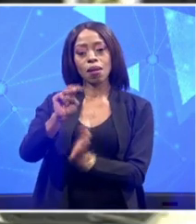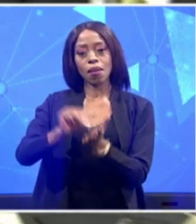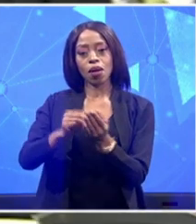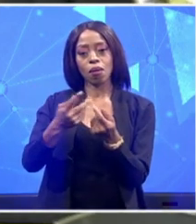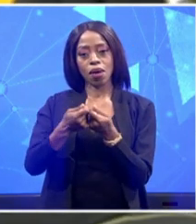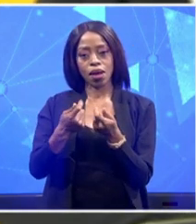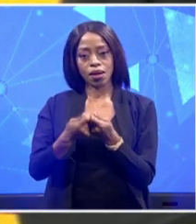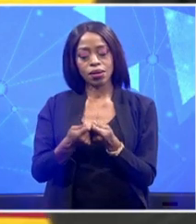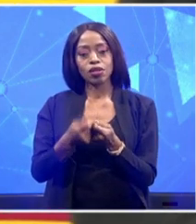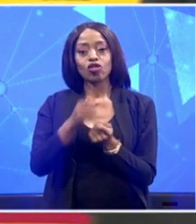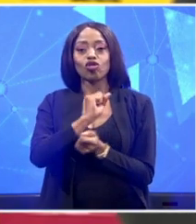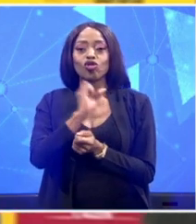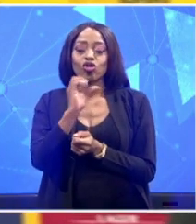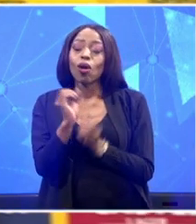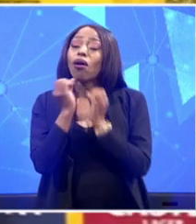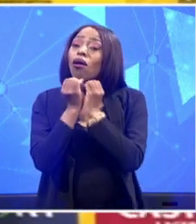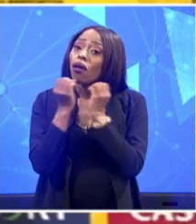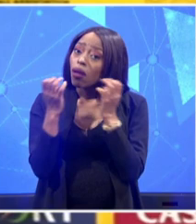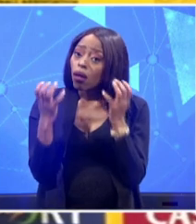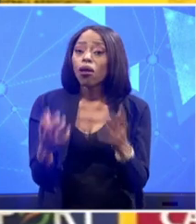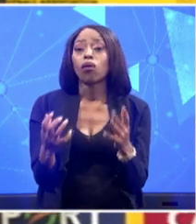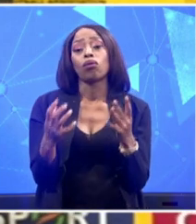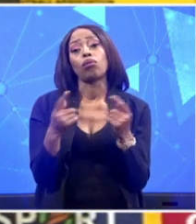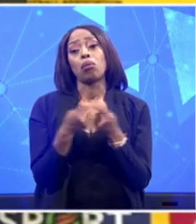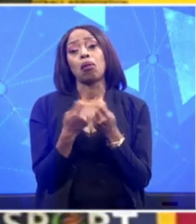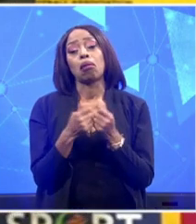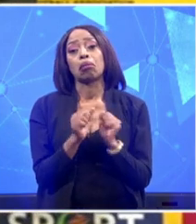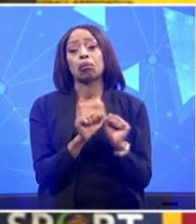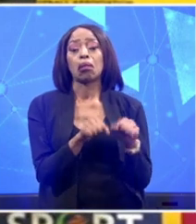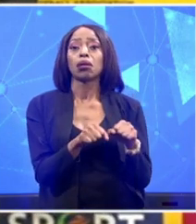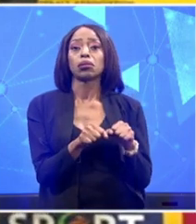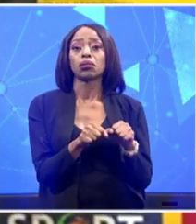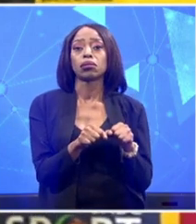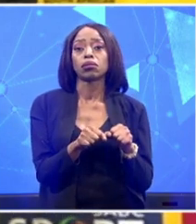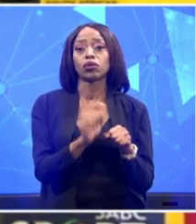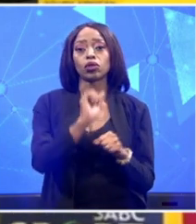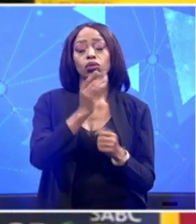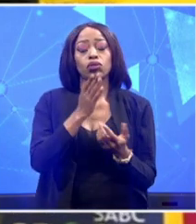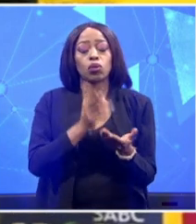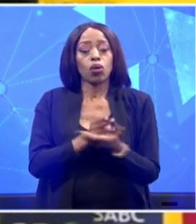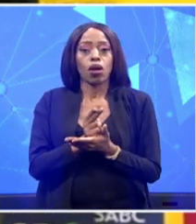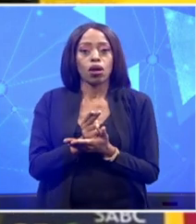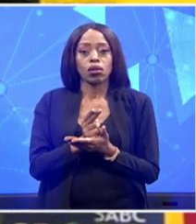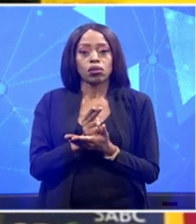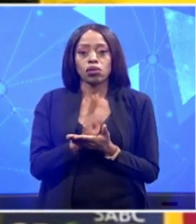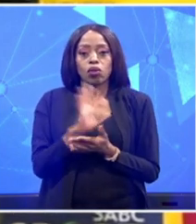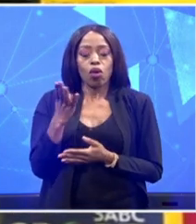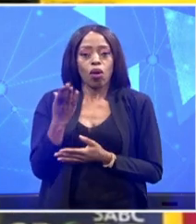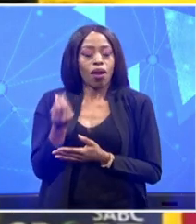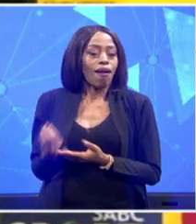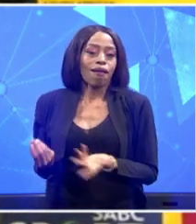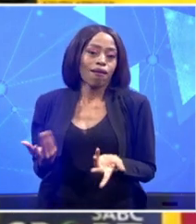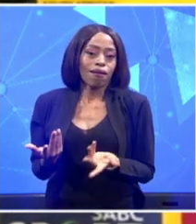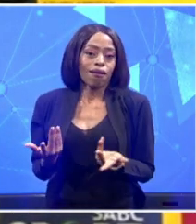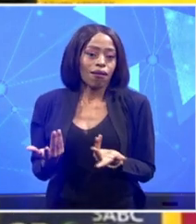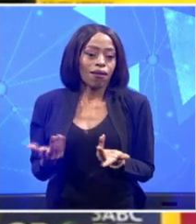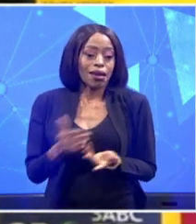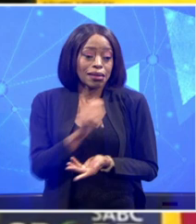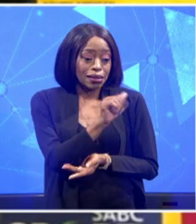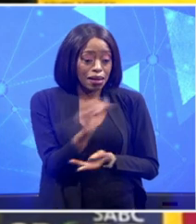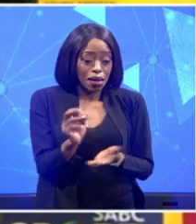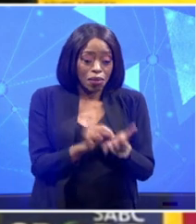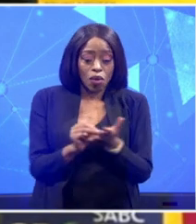rands. So that's quite a lot of money. And, you know, to be frank, we don't have 600 million lying